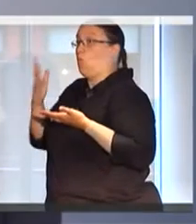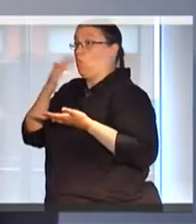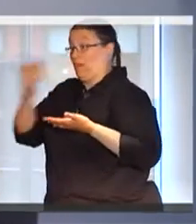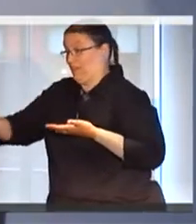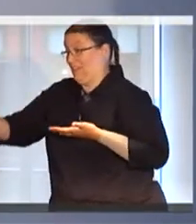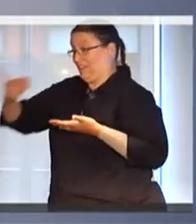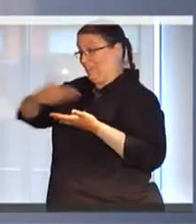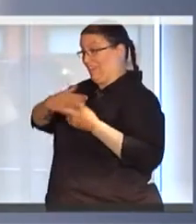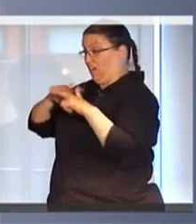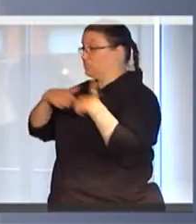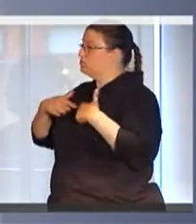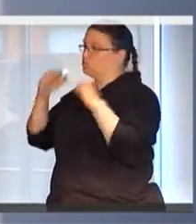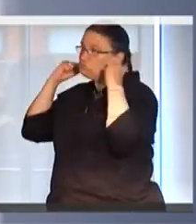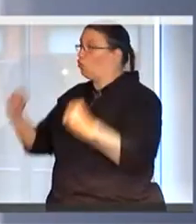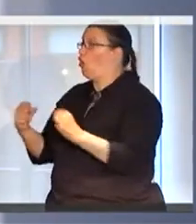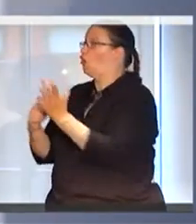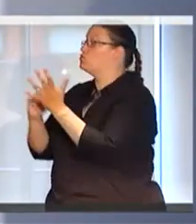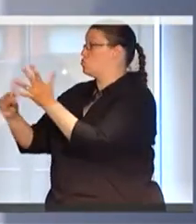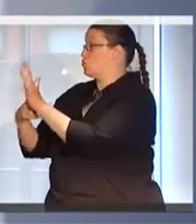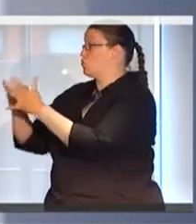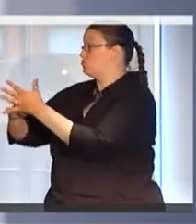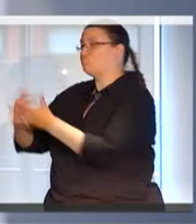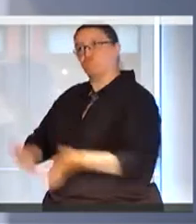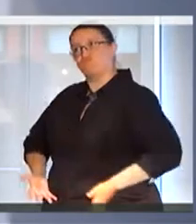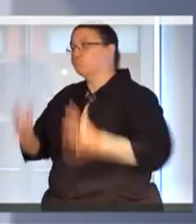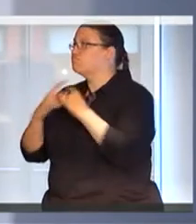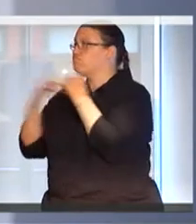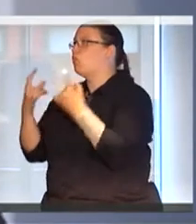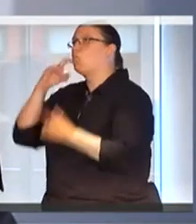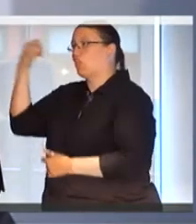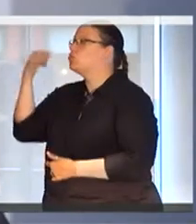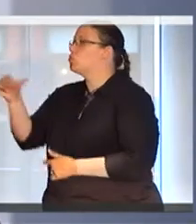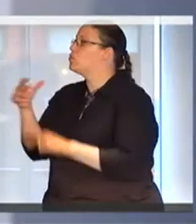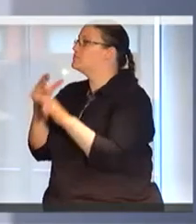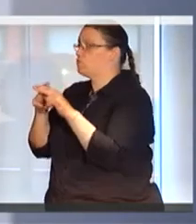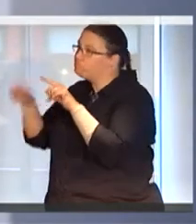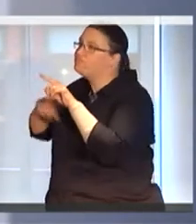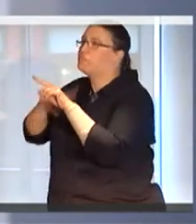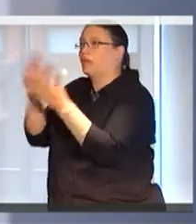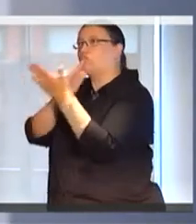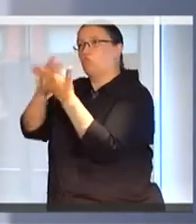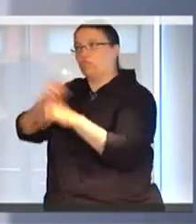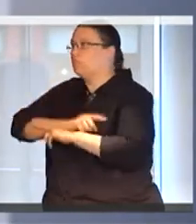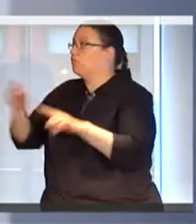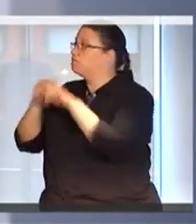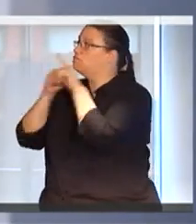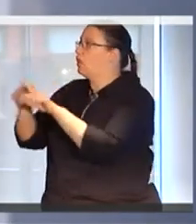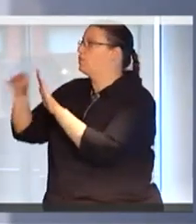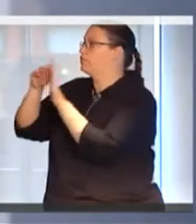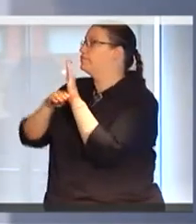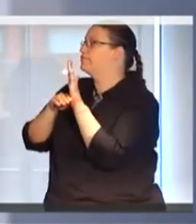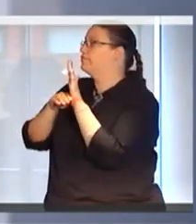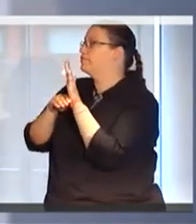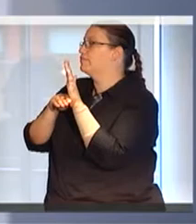when we're given sharp-edged tools, we are more than willing to use them in the active and vigorous pursuit of industry compliance. We